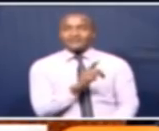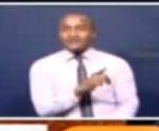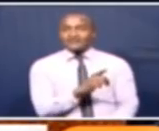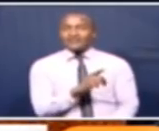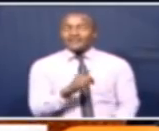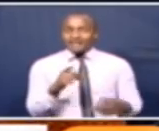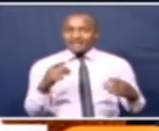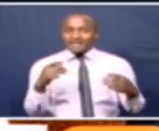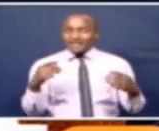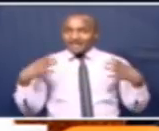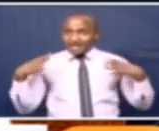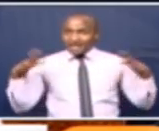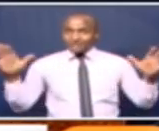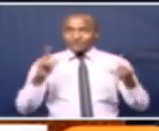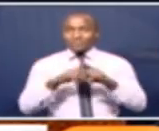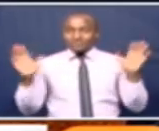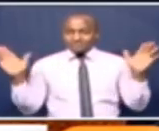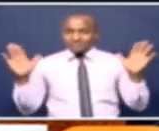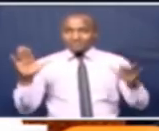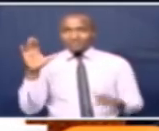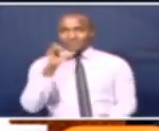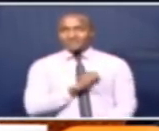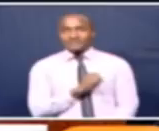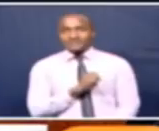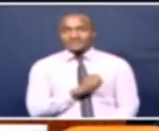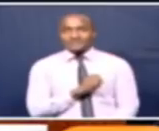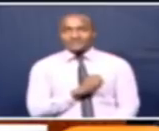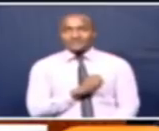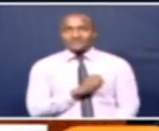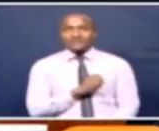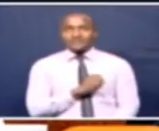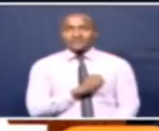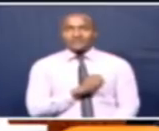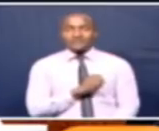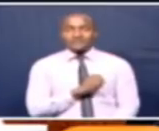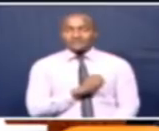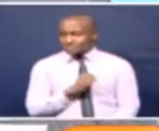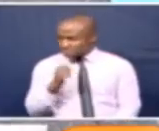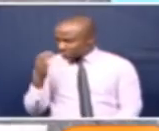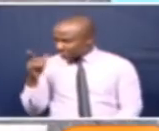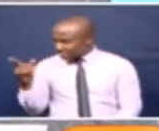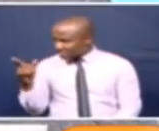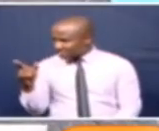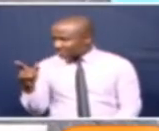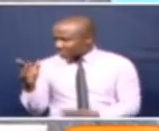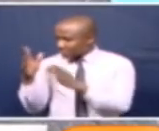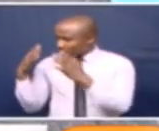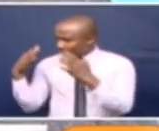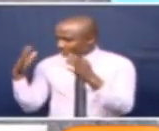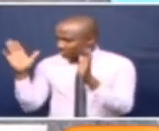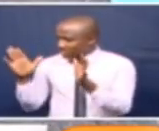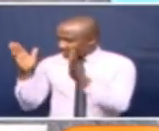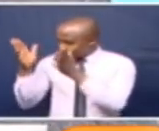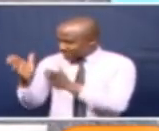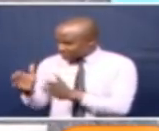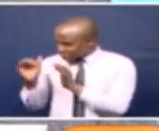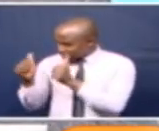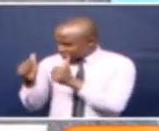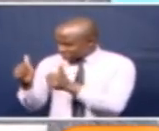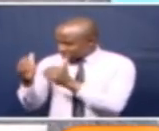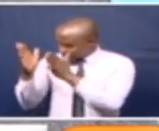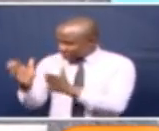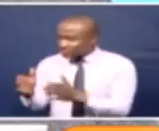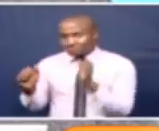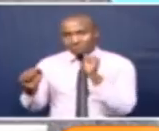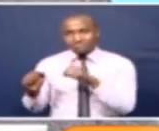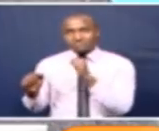wings. Yeah. That's what he used to tell us. Oh, so, because he's such a wonderful person. Yeah, so we had